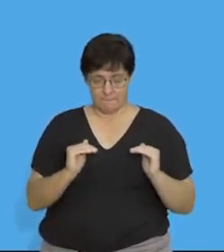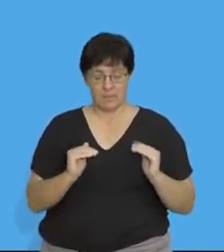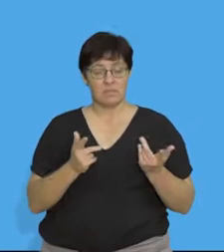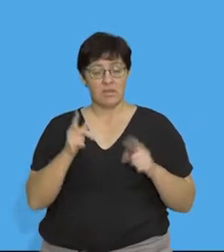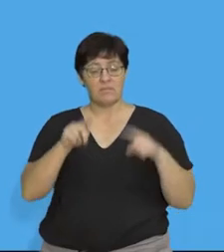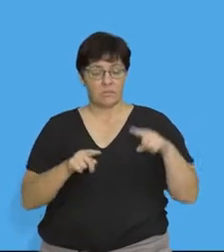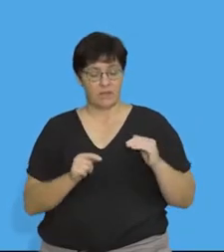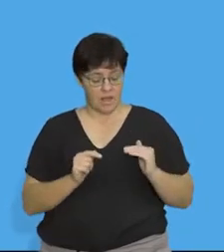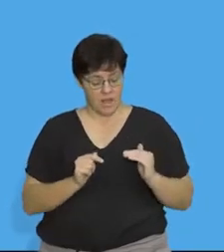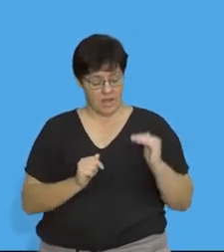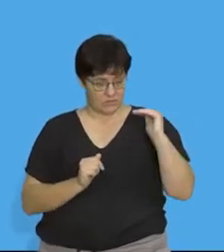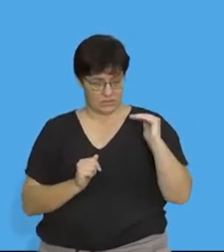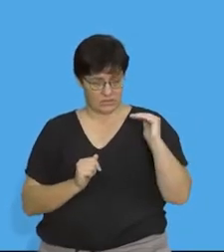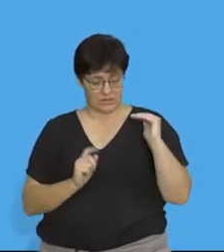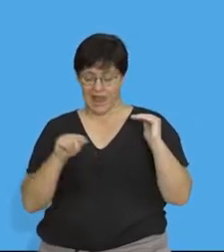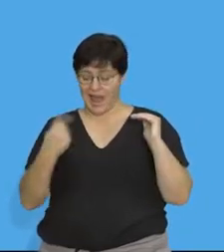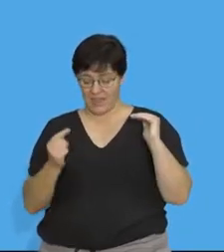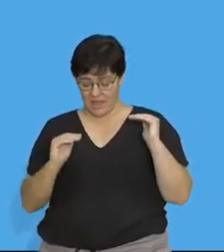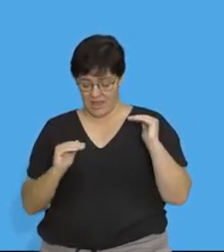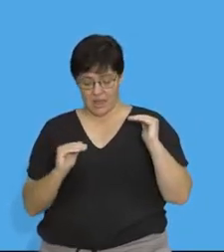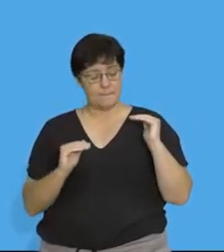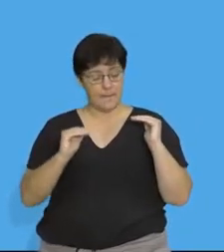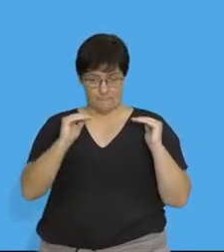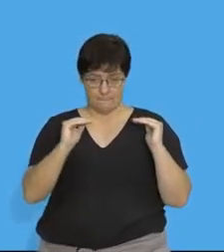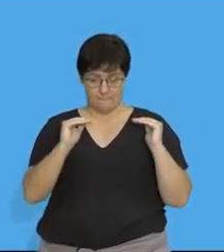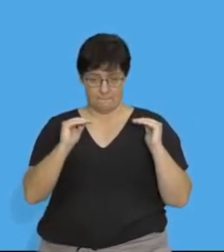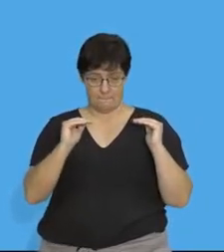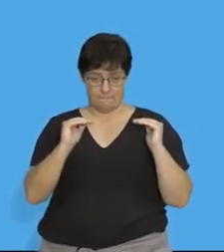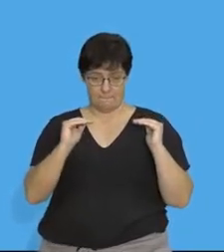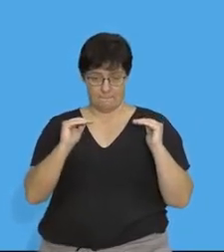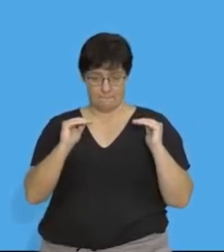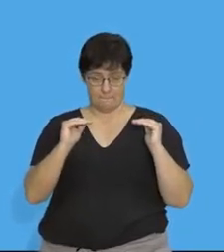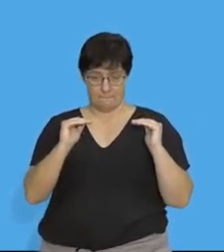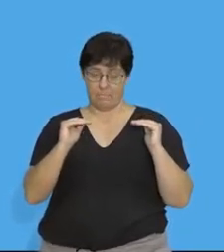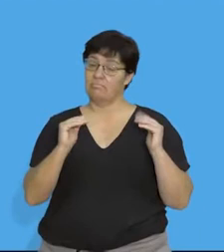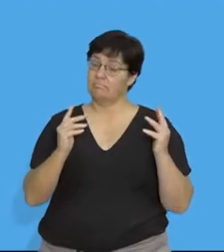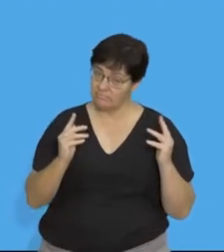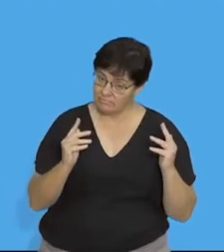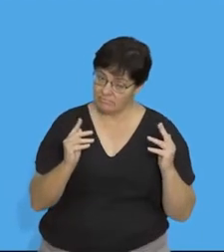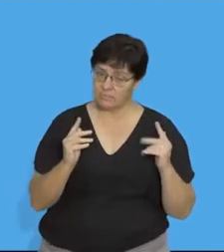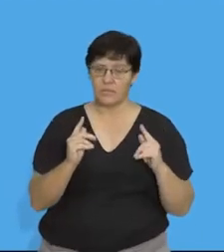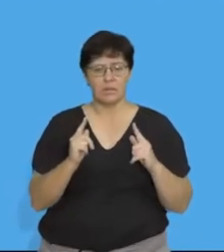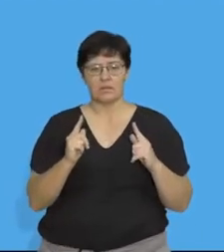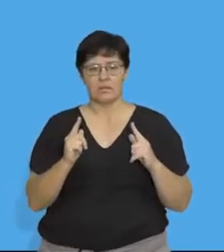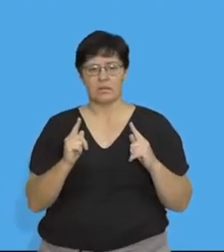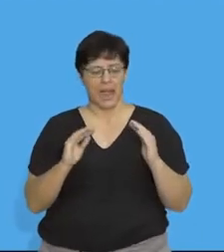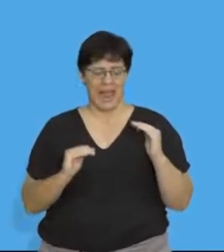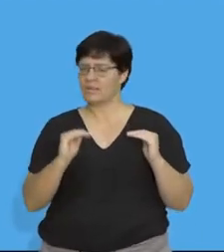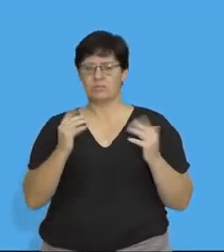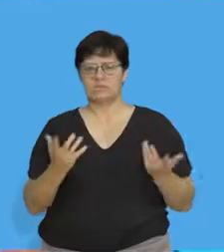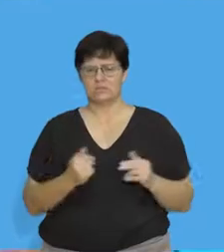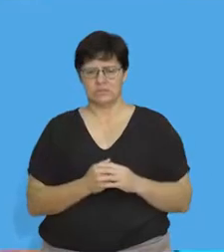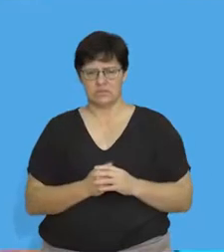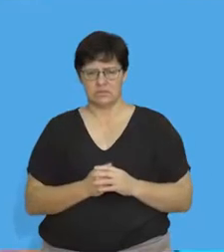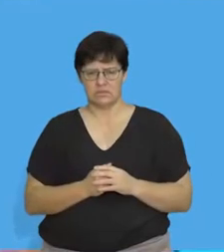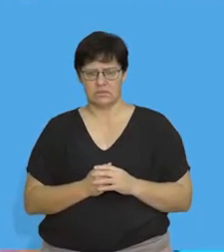variable increases, the other increases, and this is the important point here. It doesn't just increase,